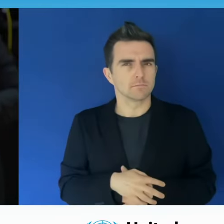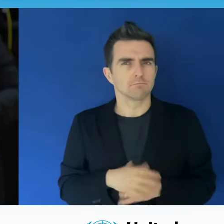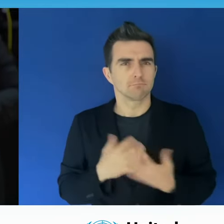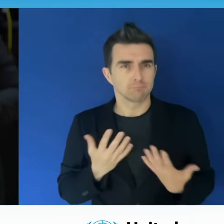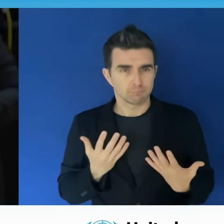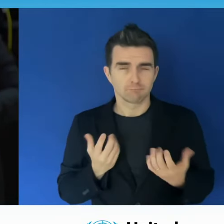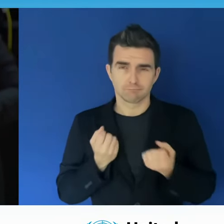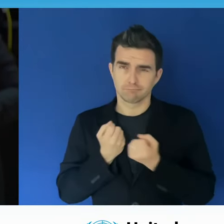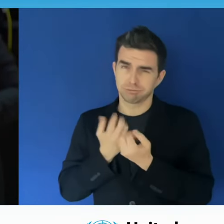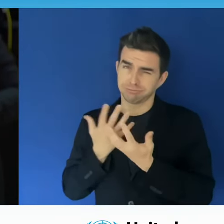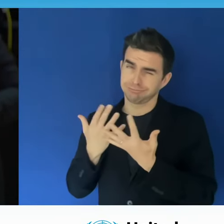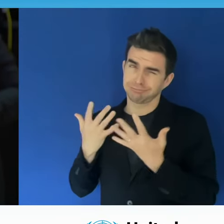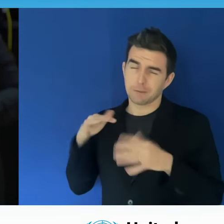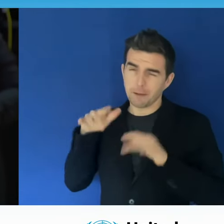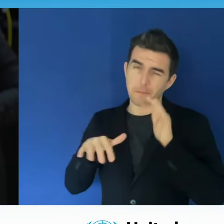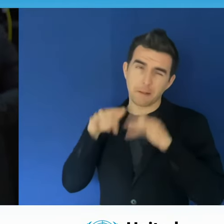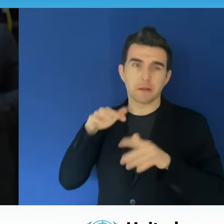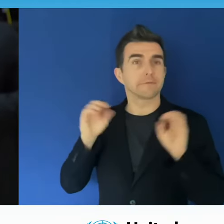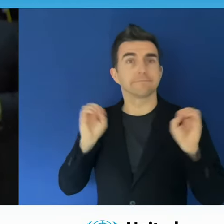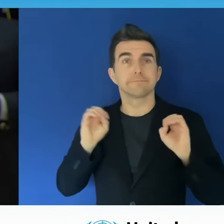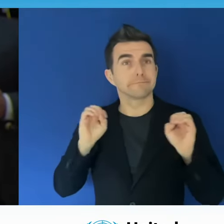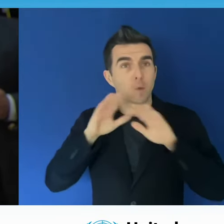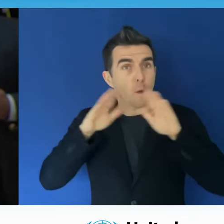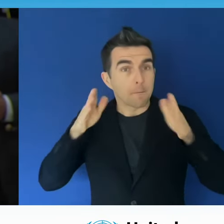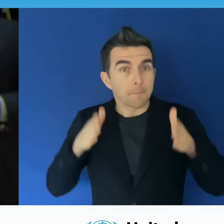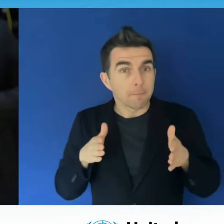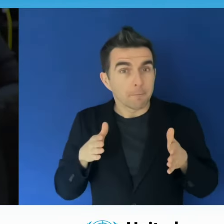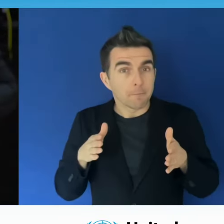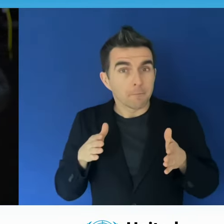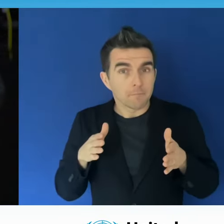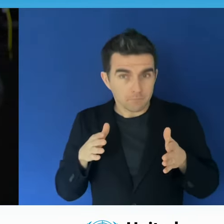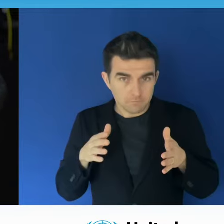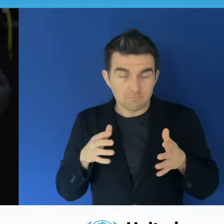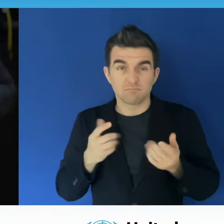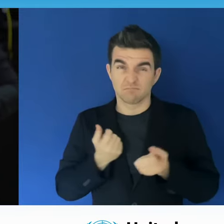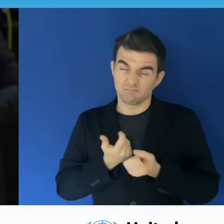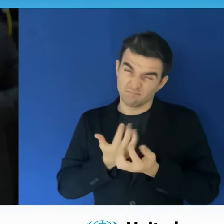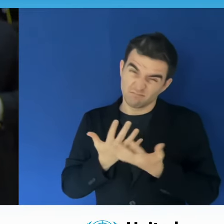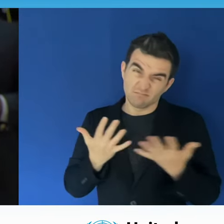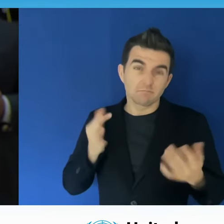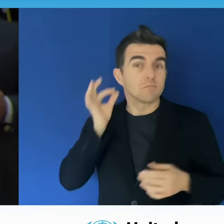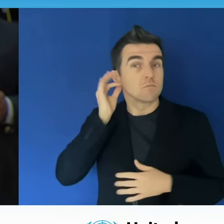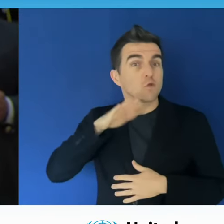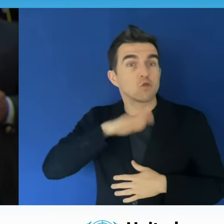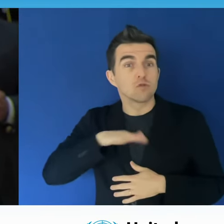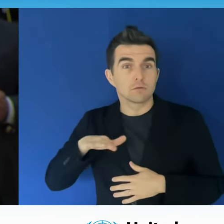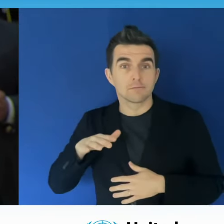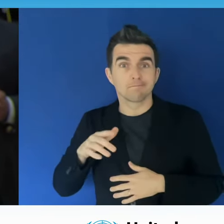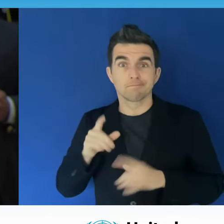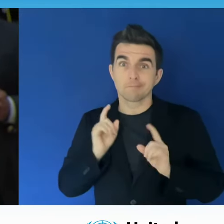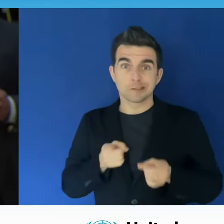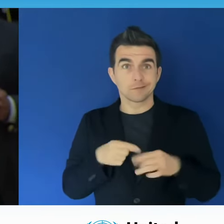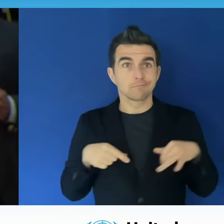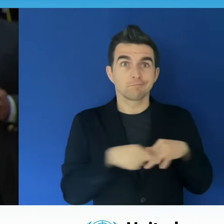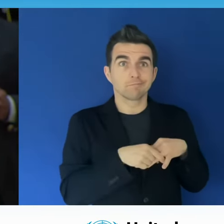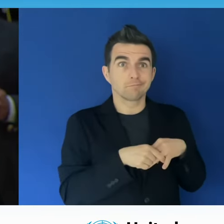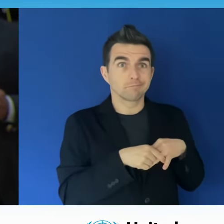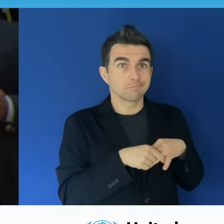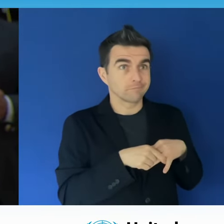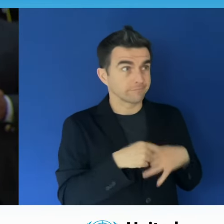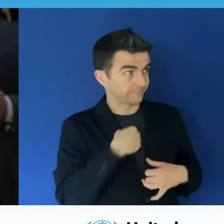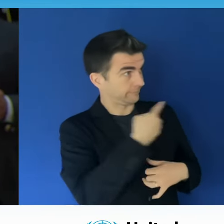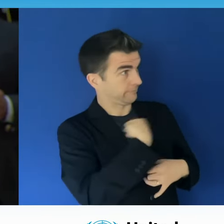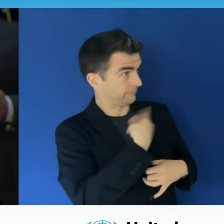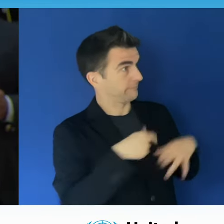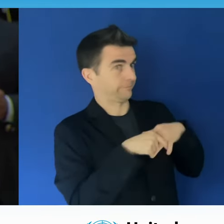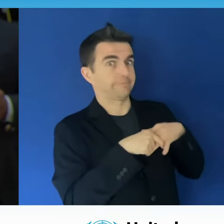for better opportunities, knowing the high level risk of losing their lives. Over 2 million girls are banned